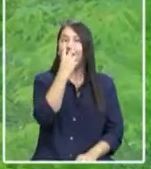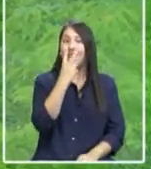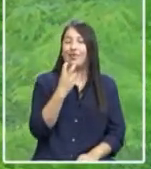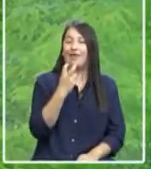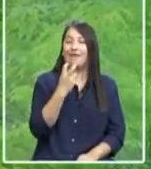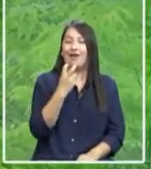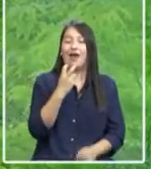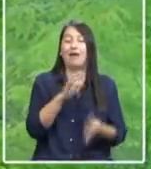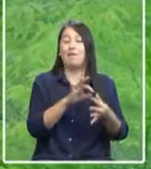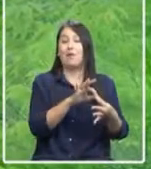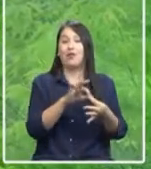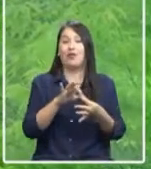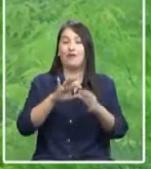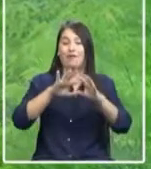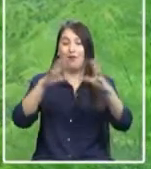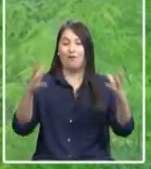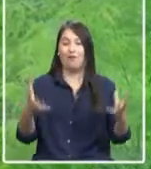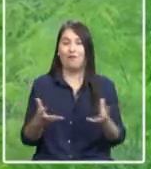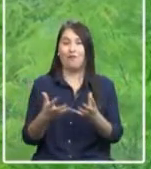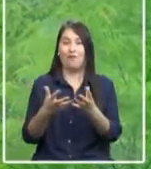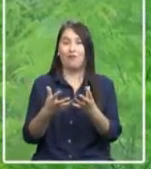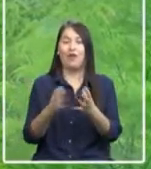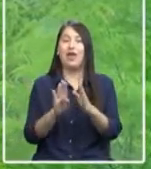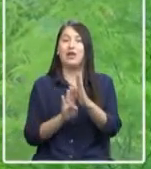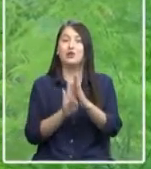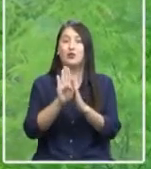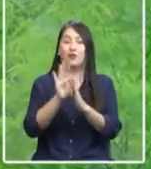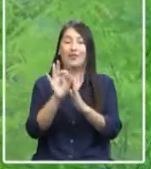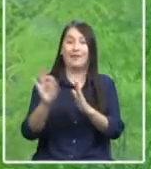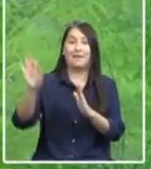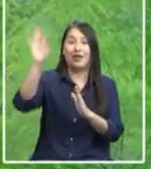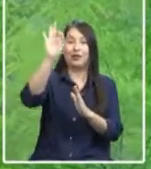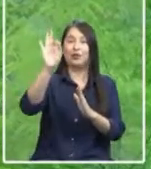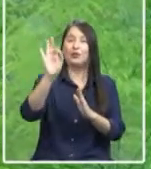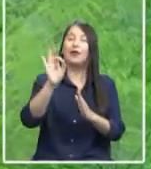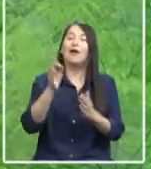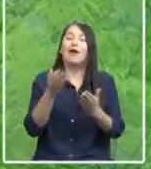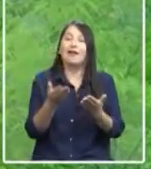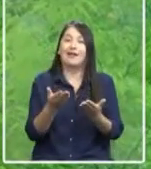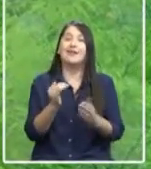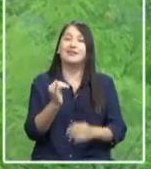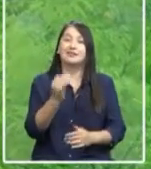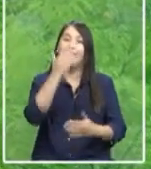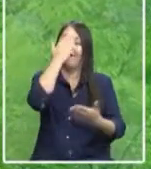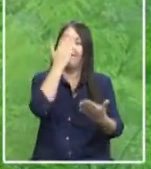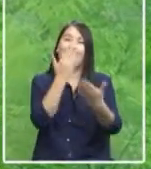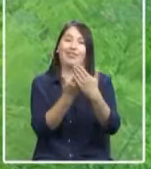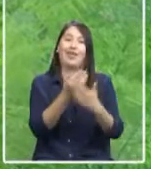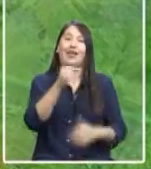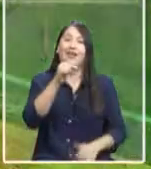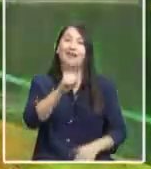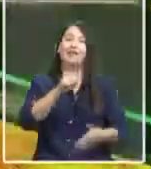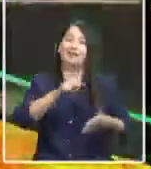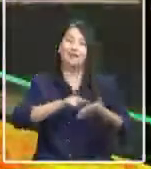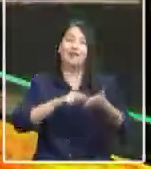so we have to solve this problem of greenhouse gas emission. Thank you very